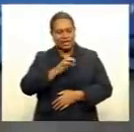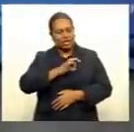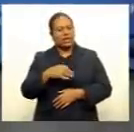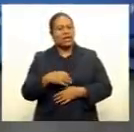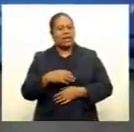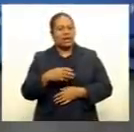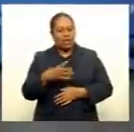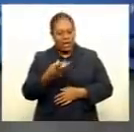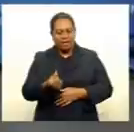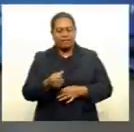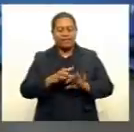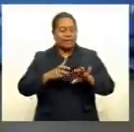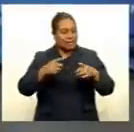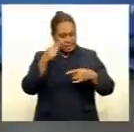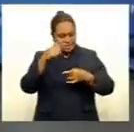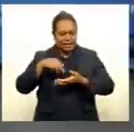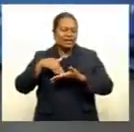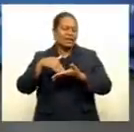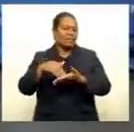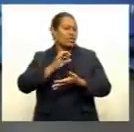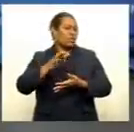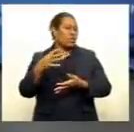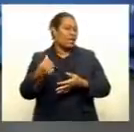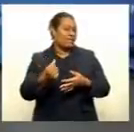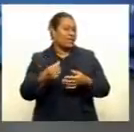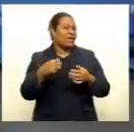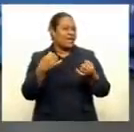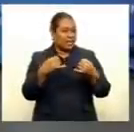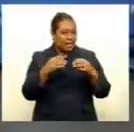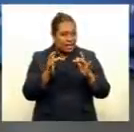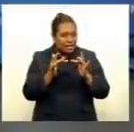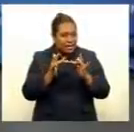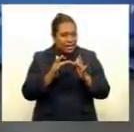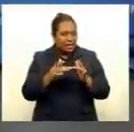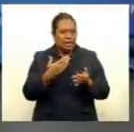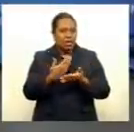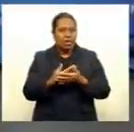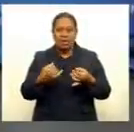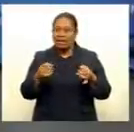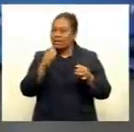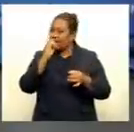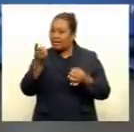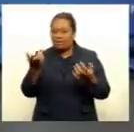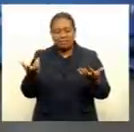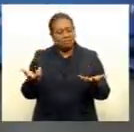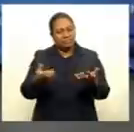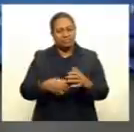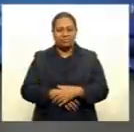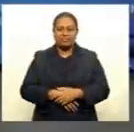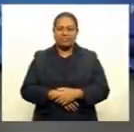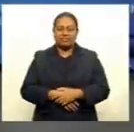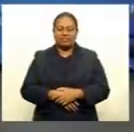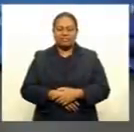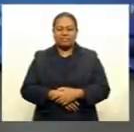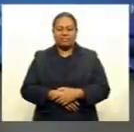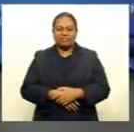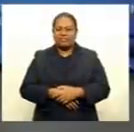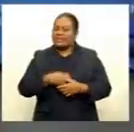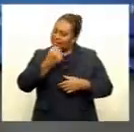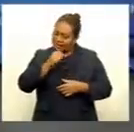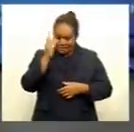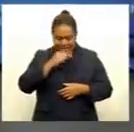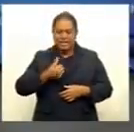informal settlers who may not have internet and they cannot go on the online portal to lodge. They can still